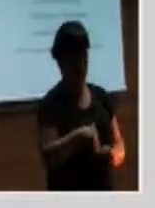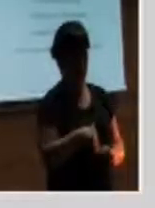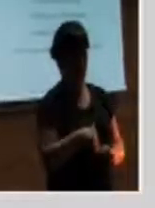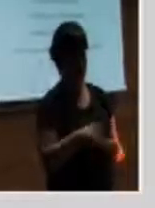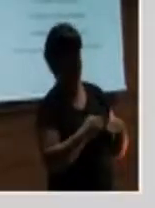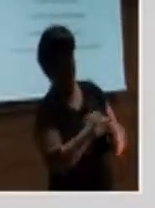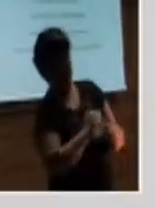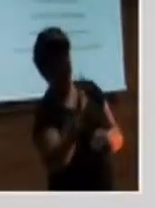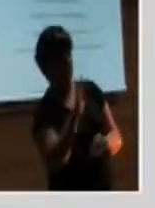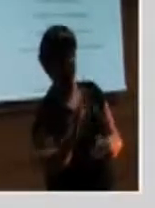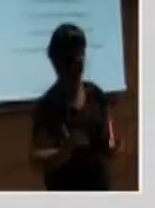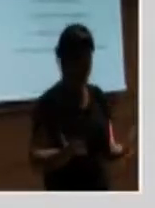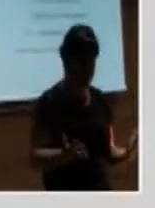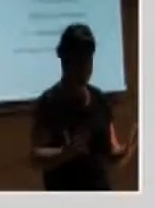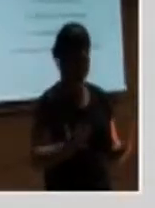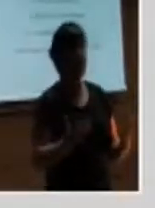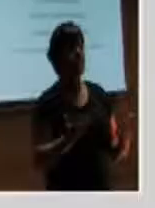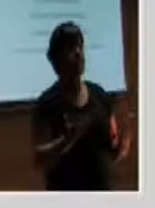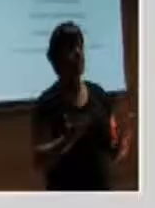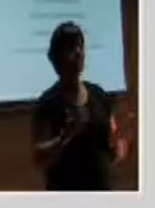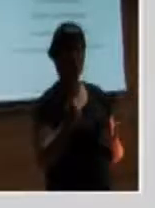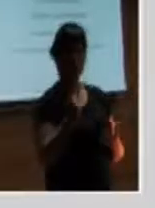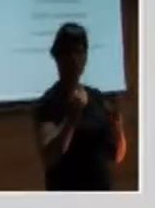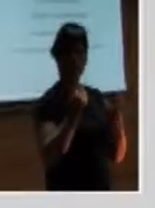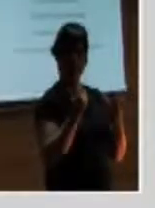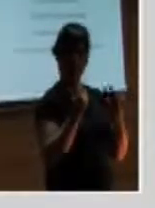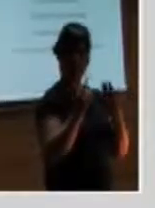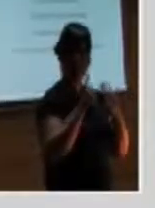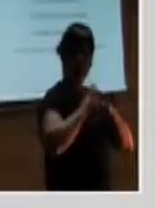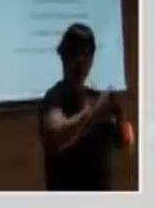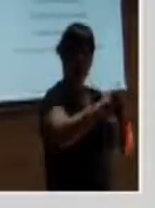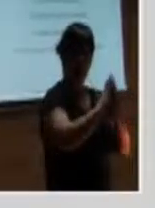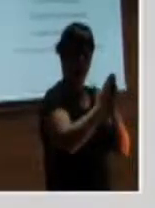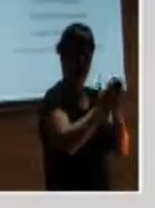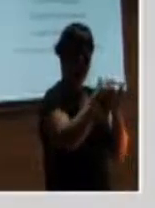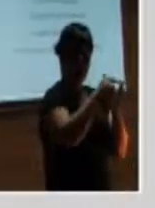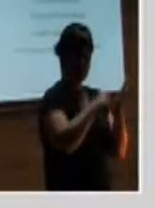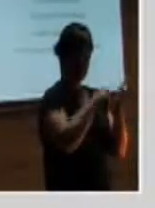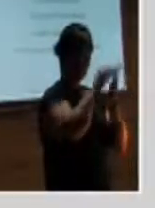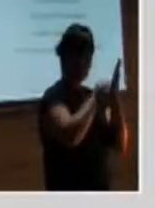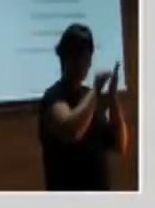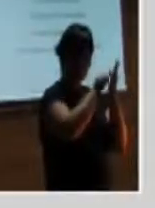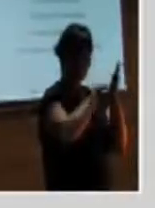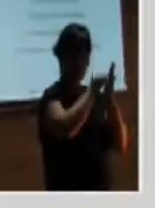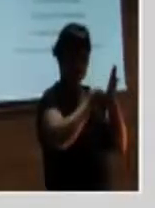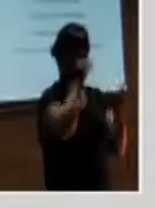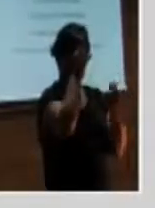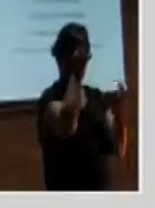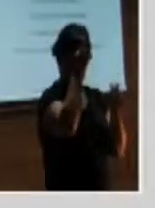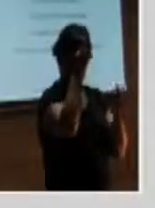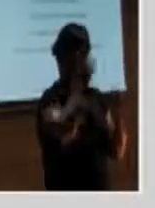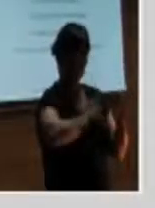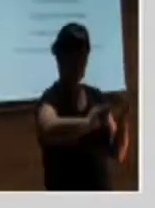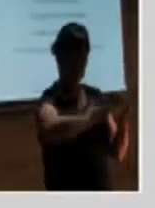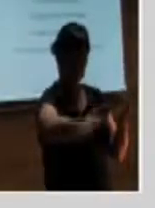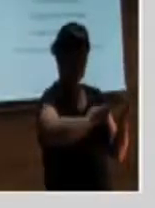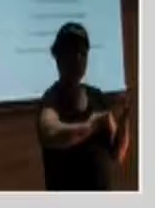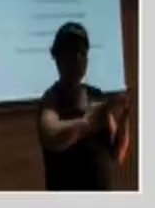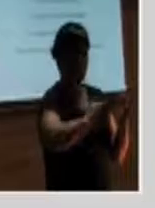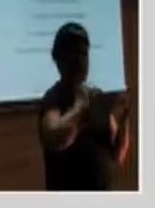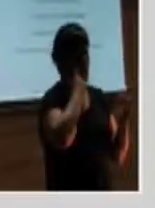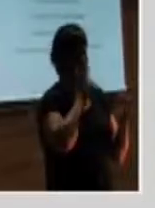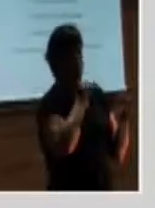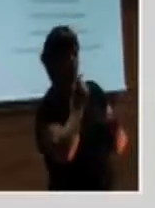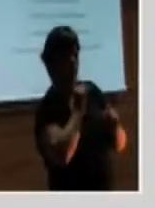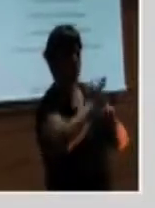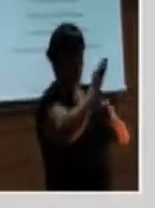guidelines, very specific and precise guidelines, how people with dementia should be cared for, how their issues